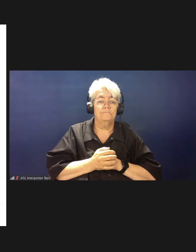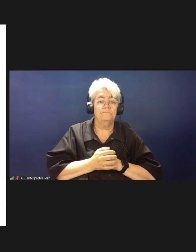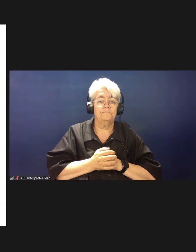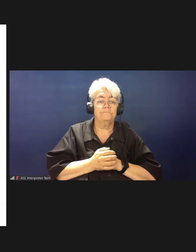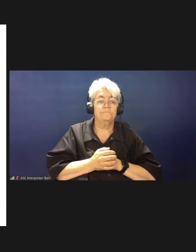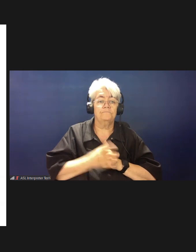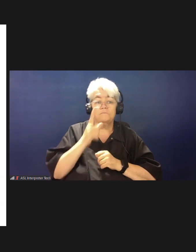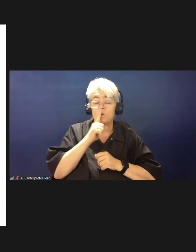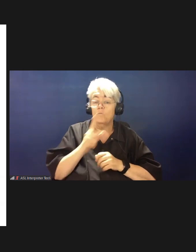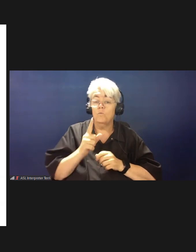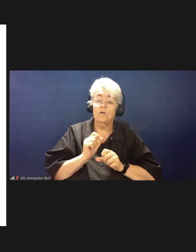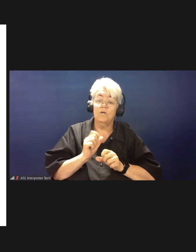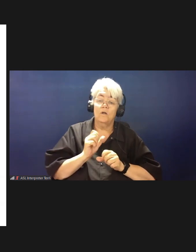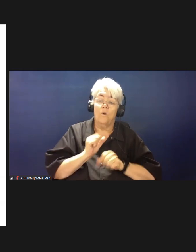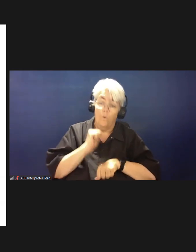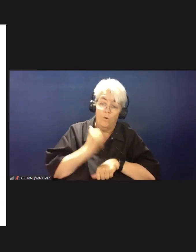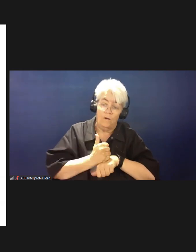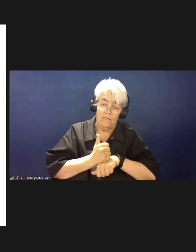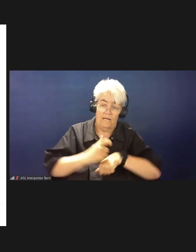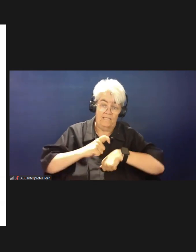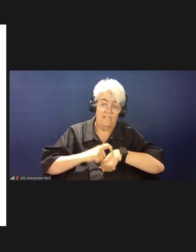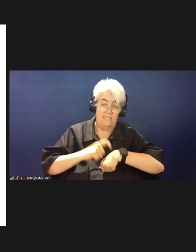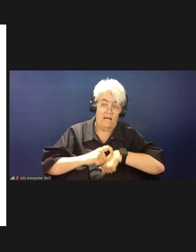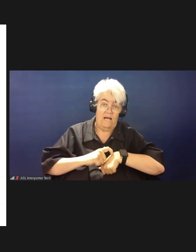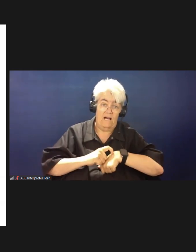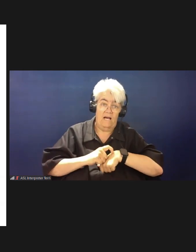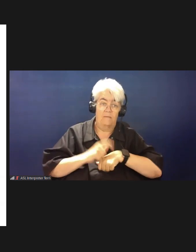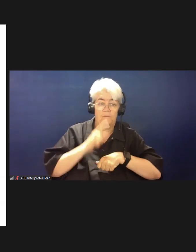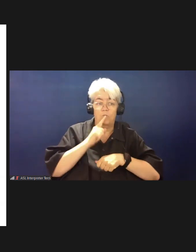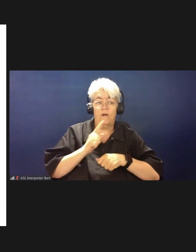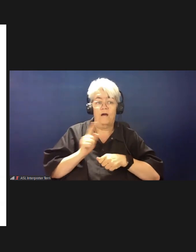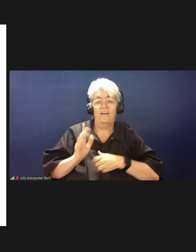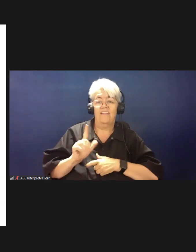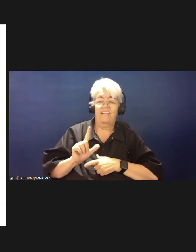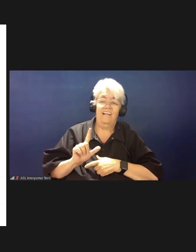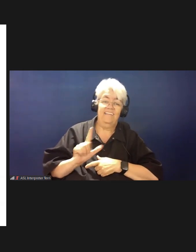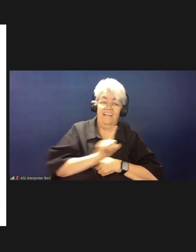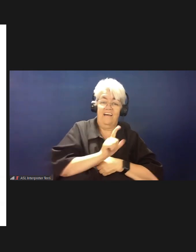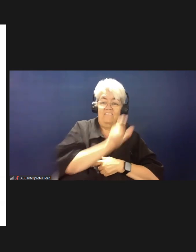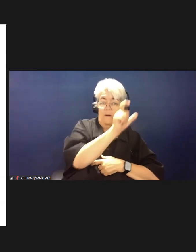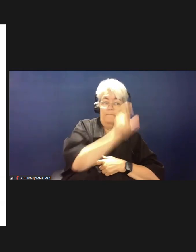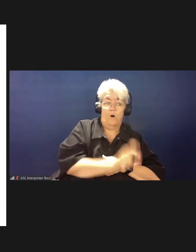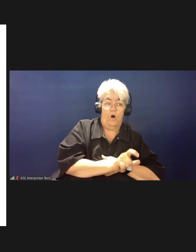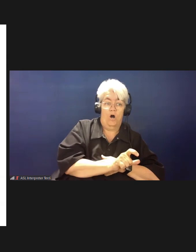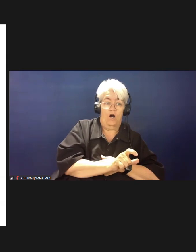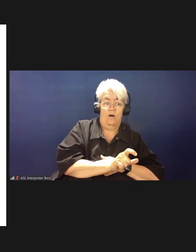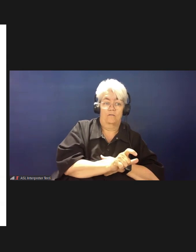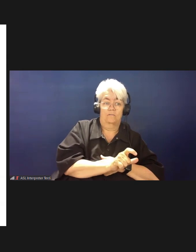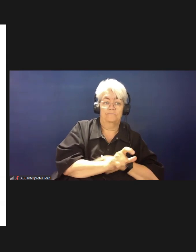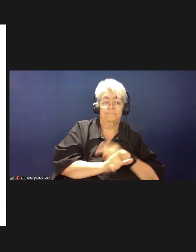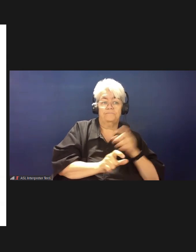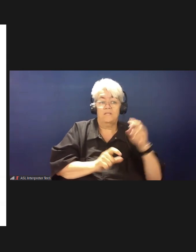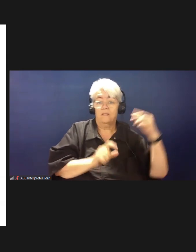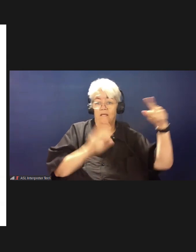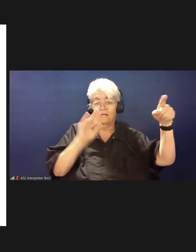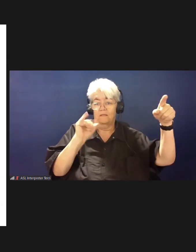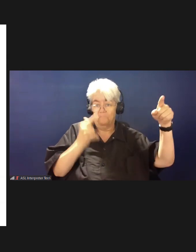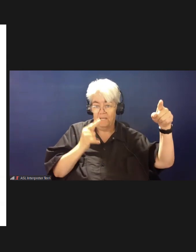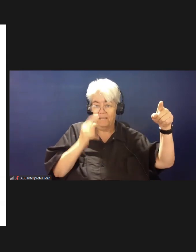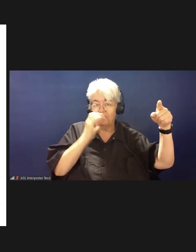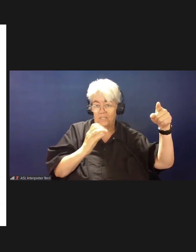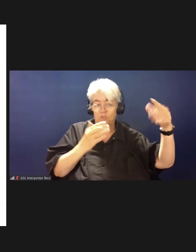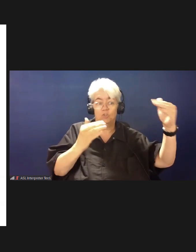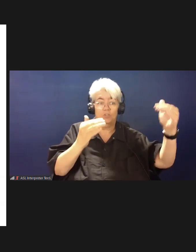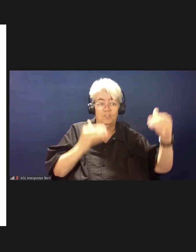organize our time around this left bar that you see on the left so you can follow along